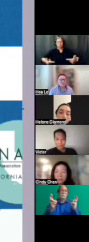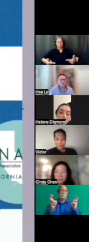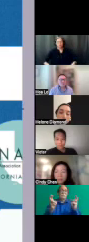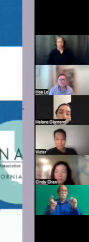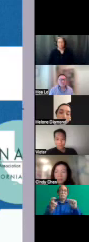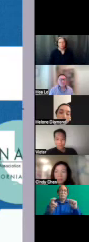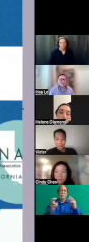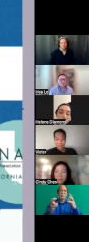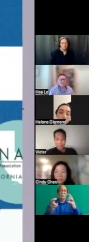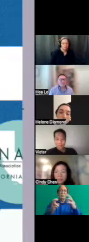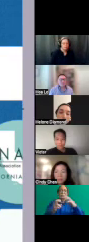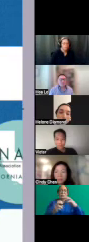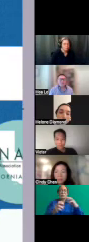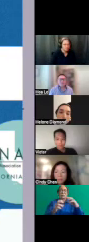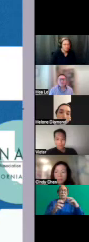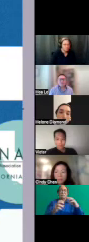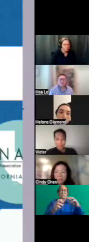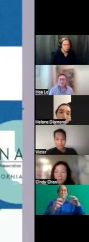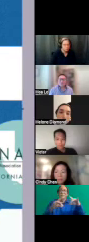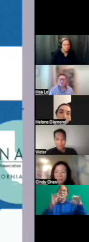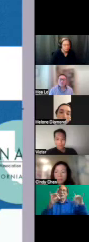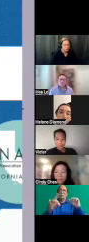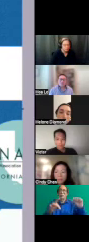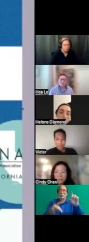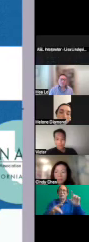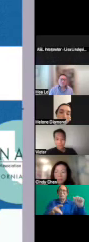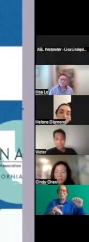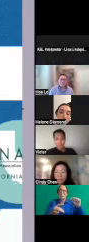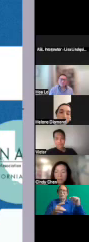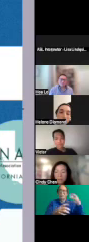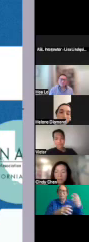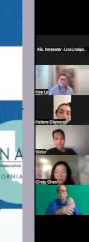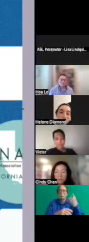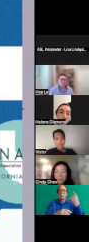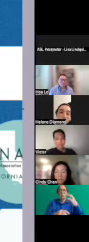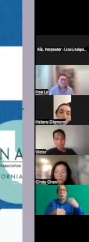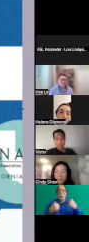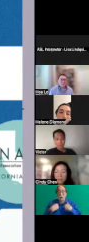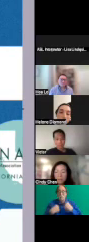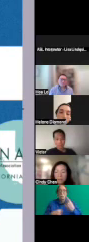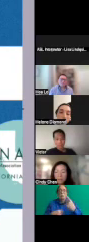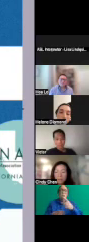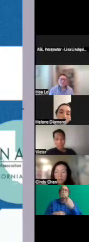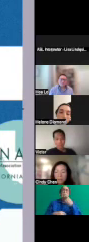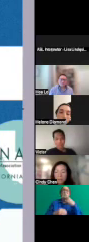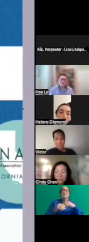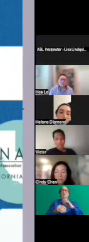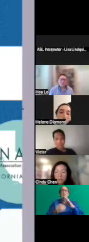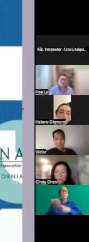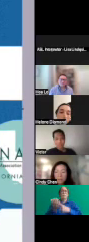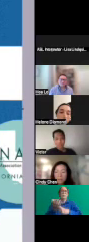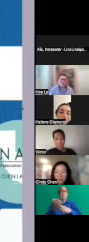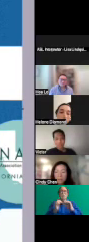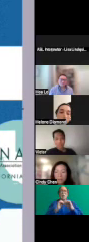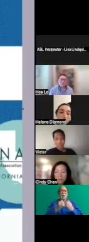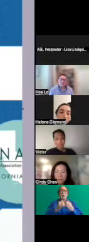acquiring a disability or having a disability? You were mentioning in the early part of your discussion how, and it's